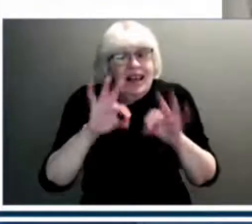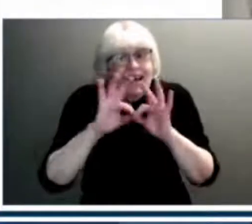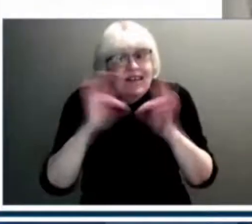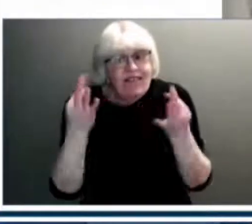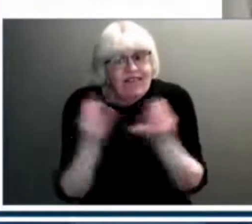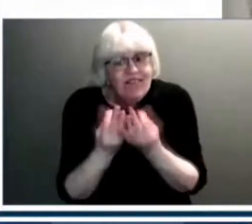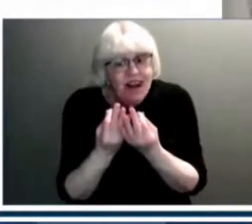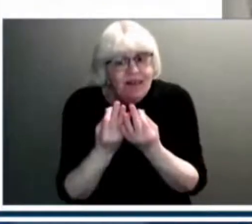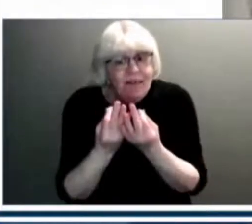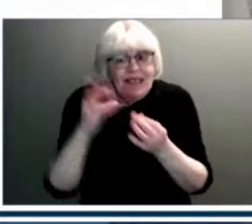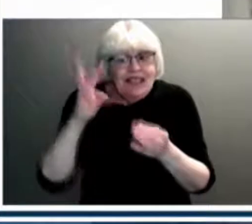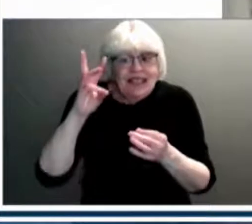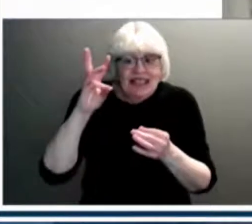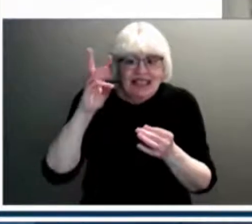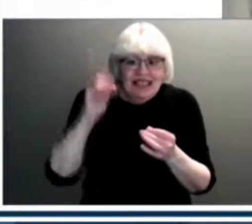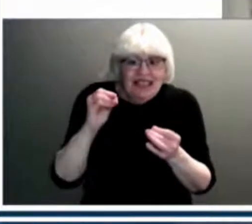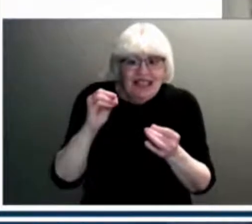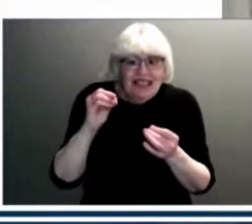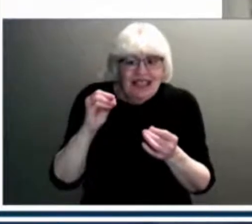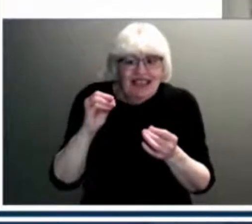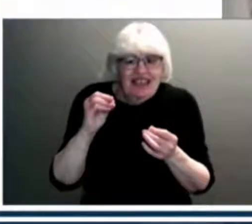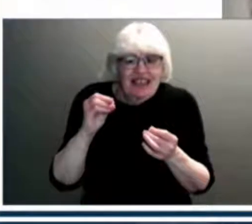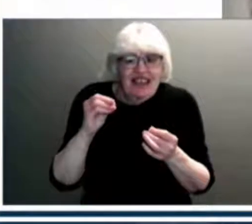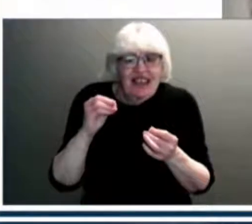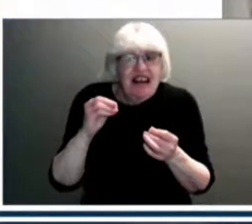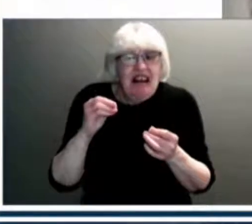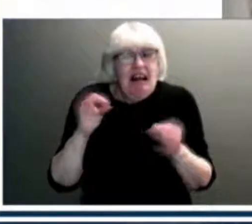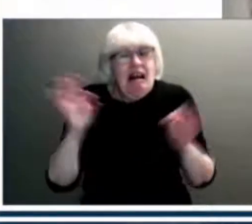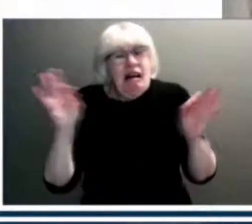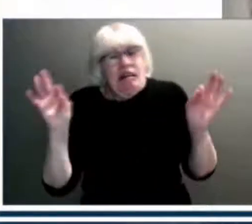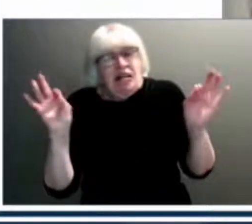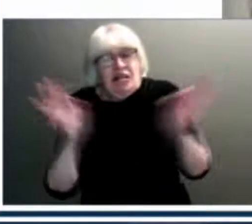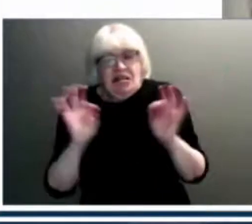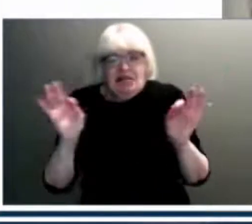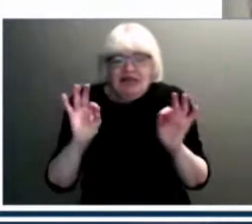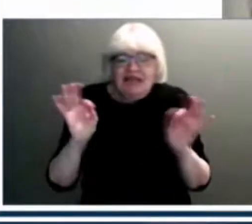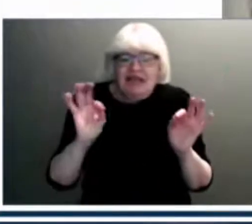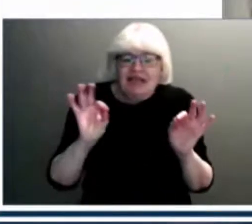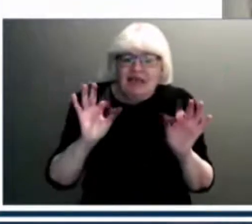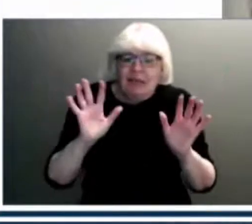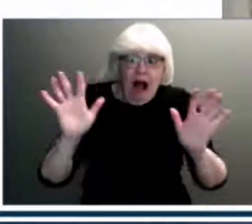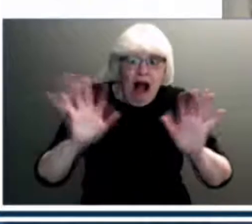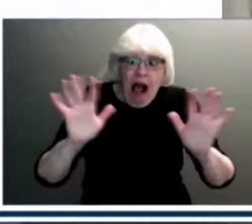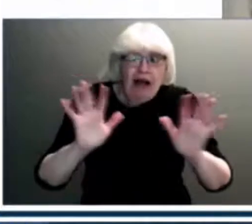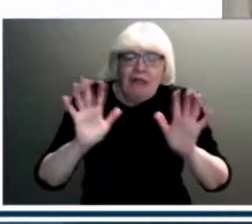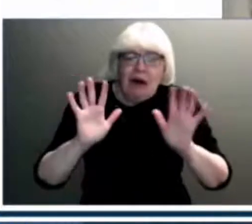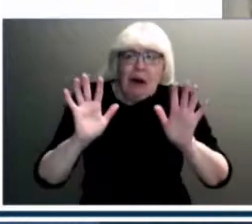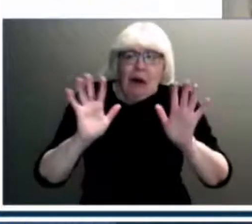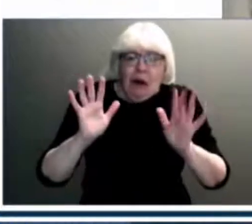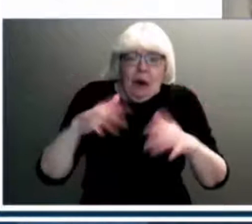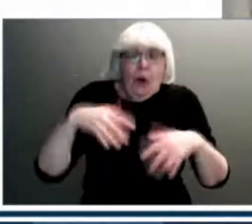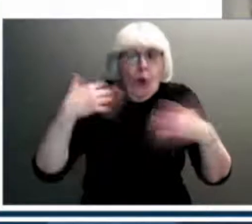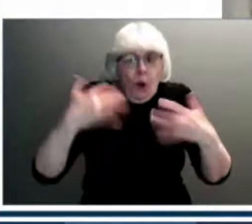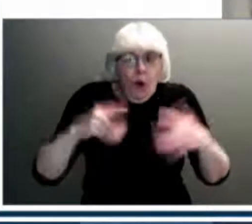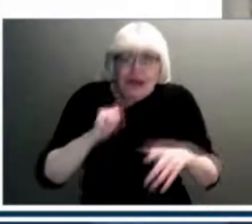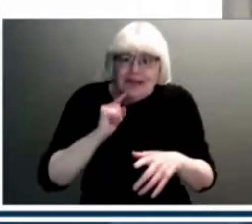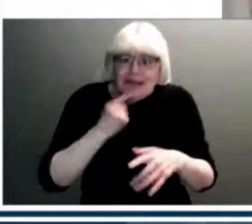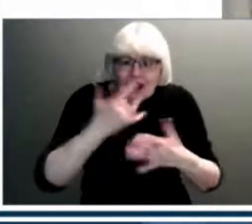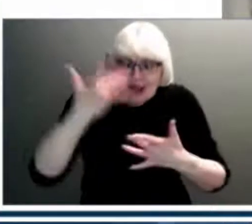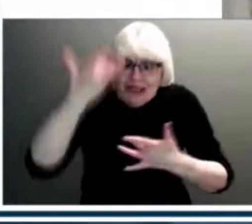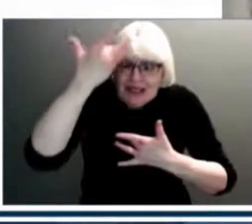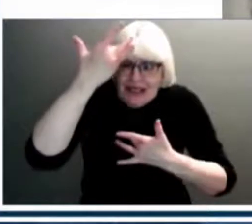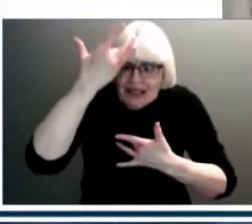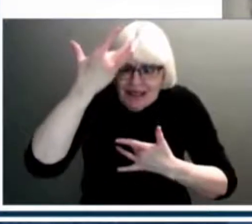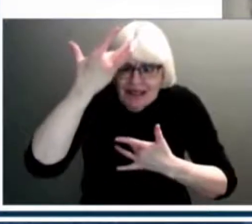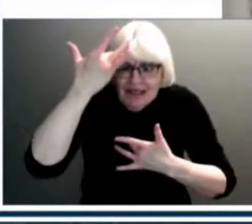don't want to minimize those who do get severely ill by this variant. It's inevitable with any virus,